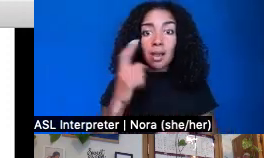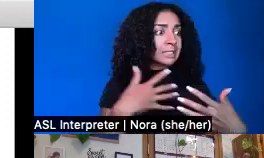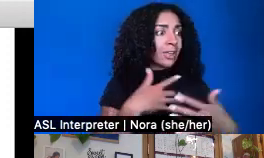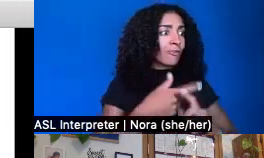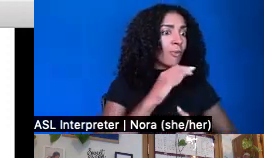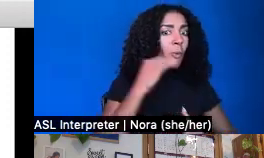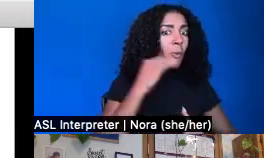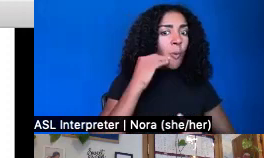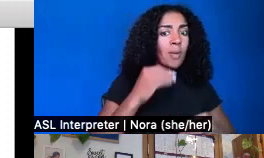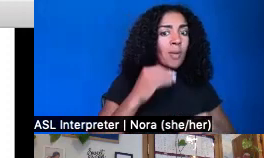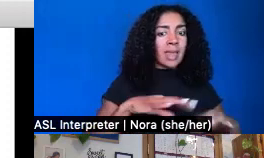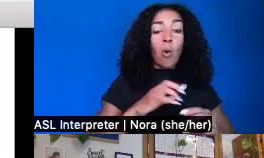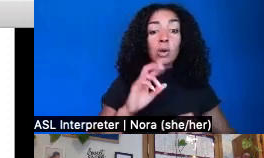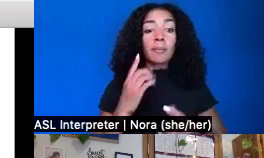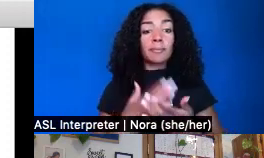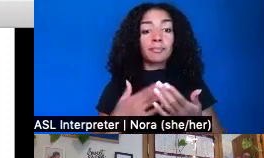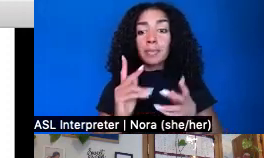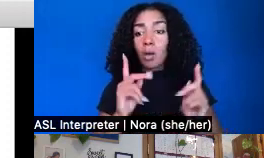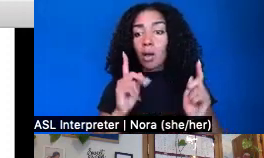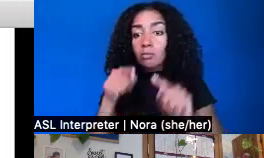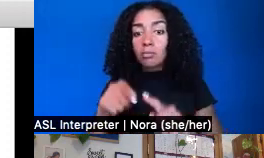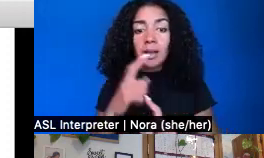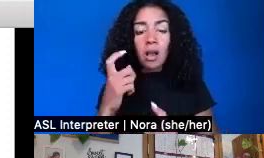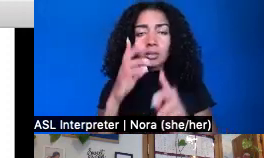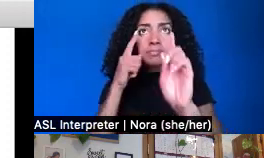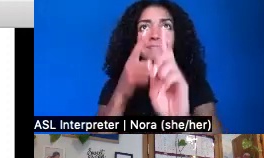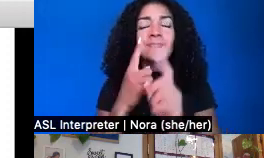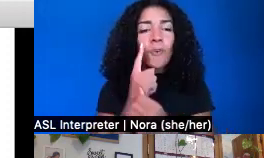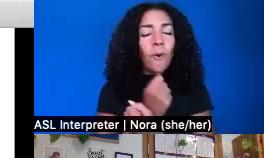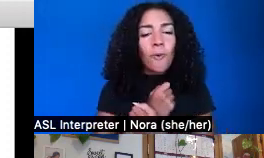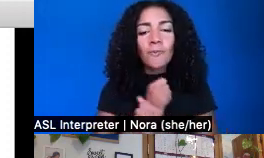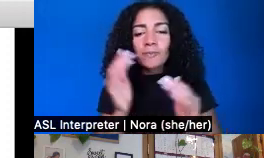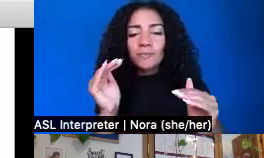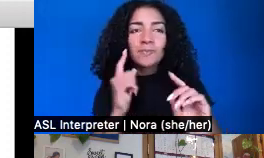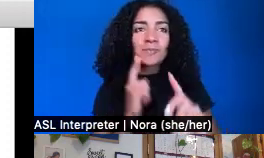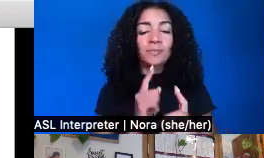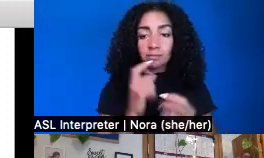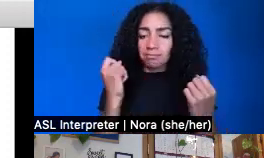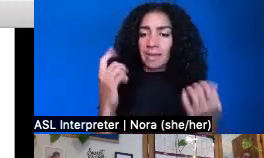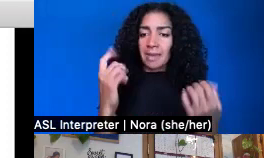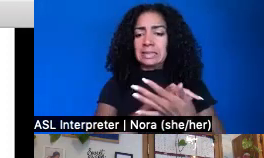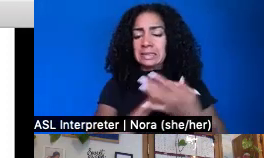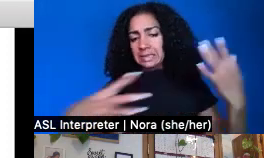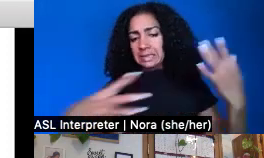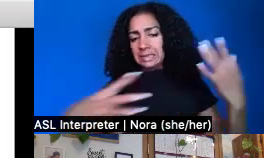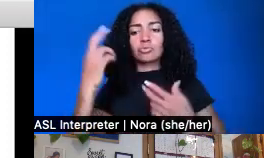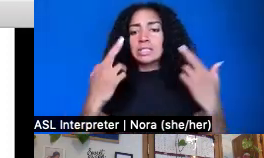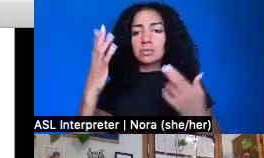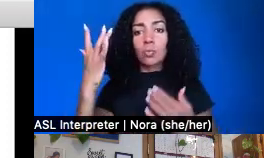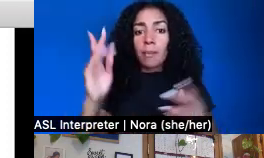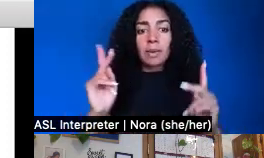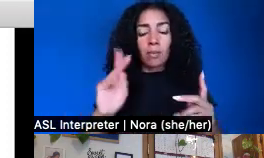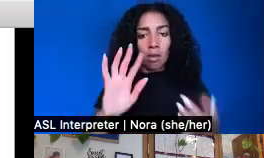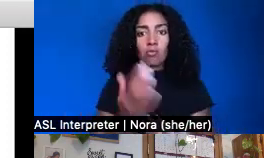there's many different reasons why people landed on this particular continent. But this is a native